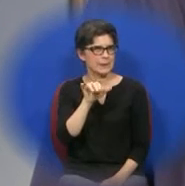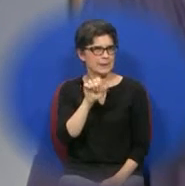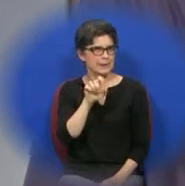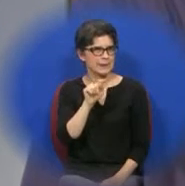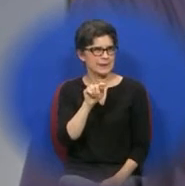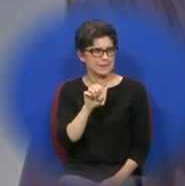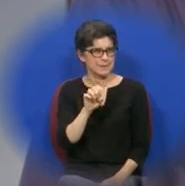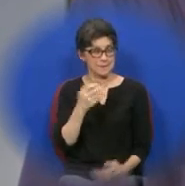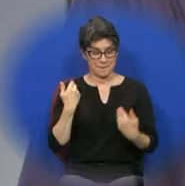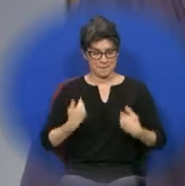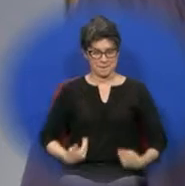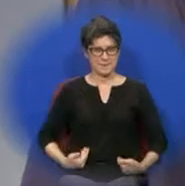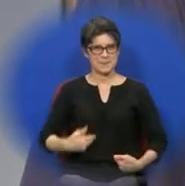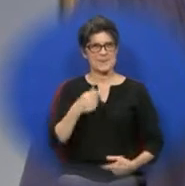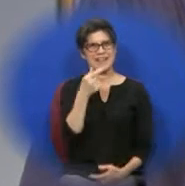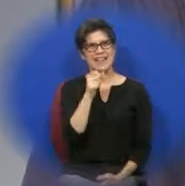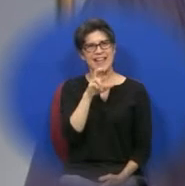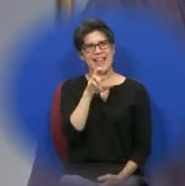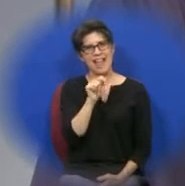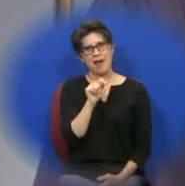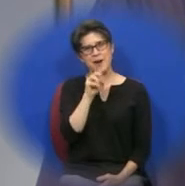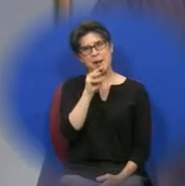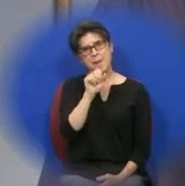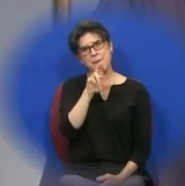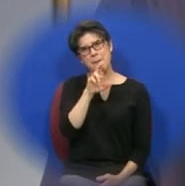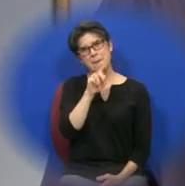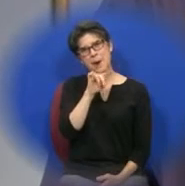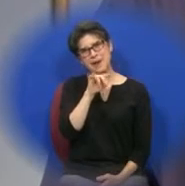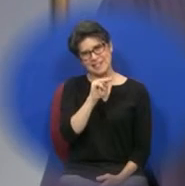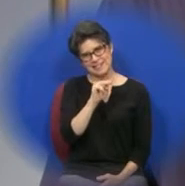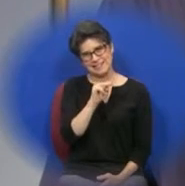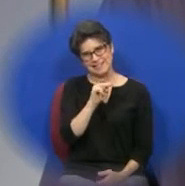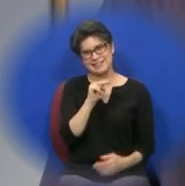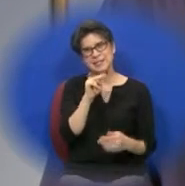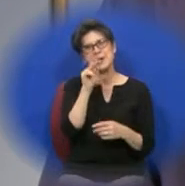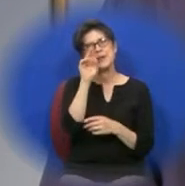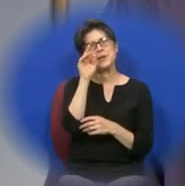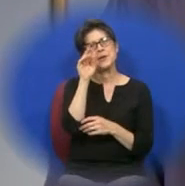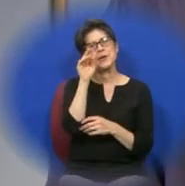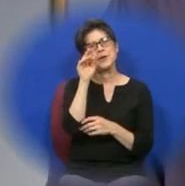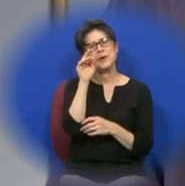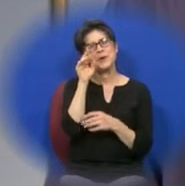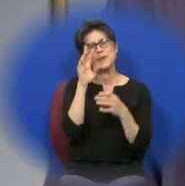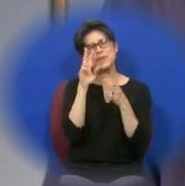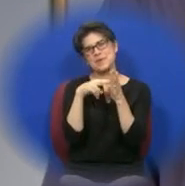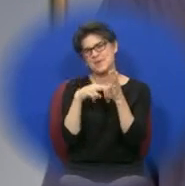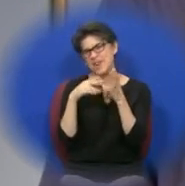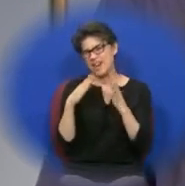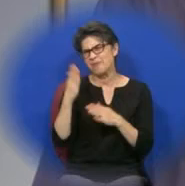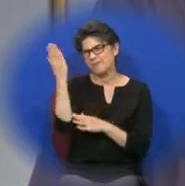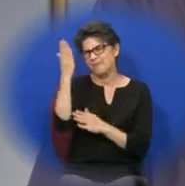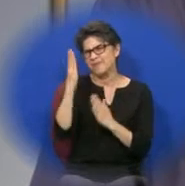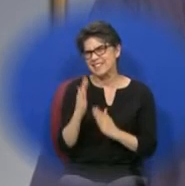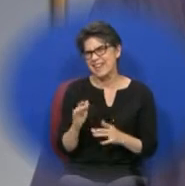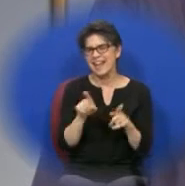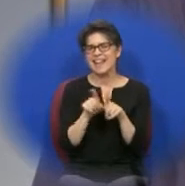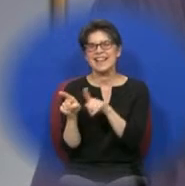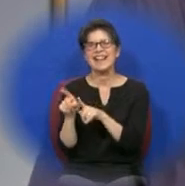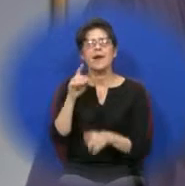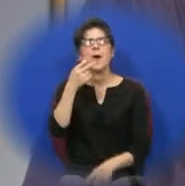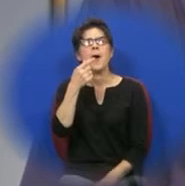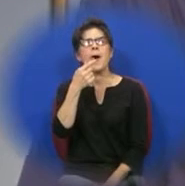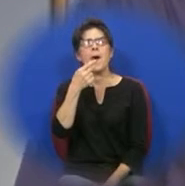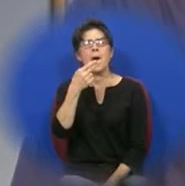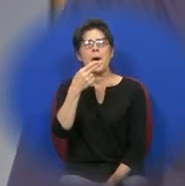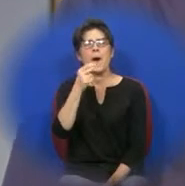am Garrett Martin, and Hogan Edwards and Gabe Witt were our acolytes. We are members of St. Clair of Assisi Parish